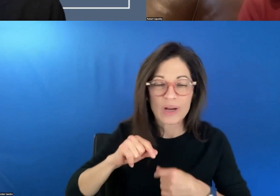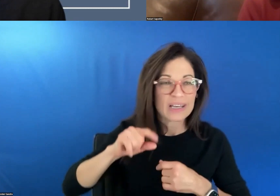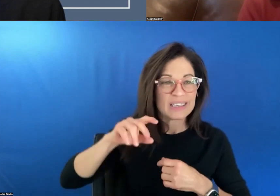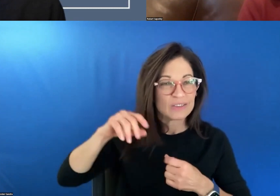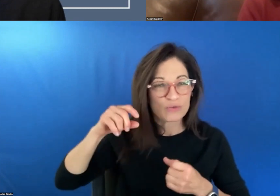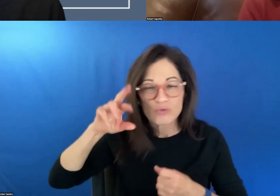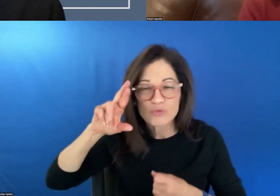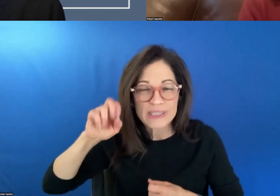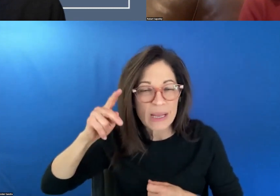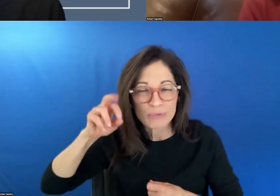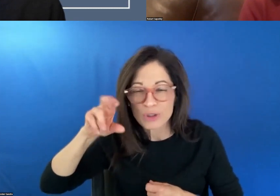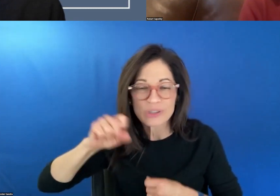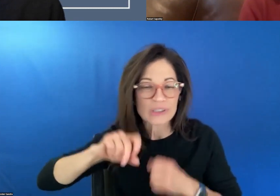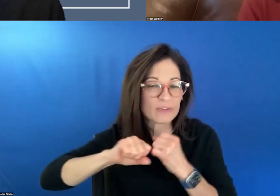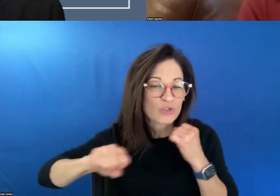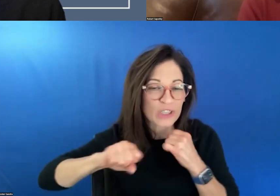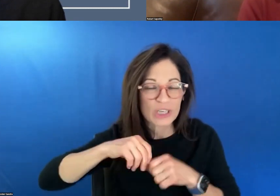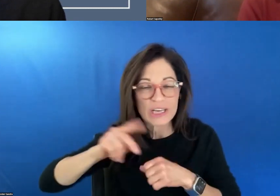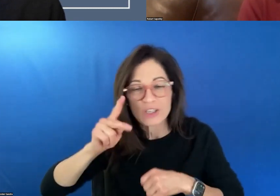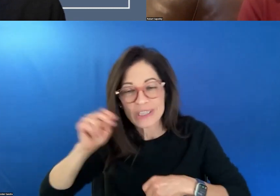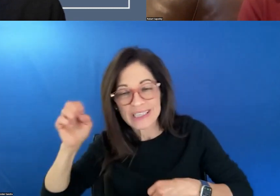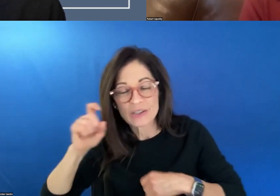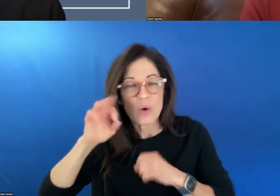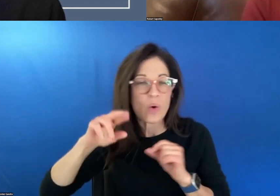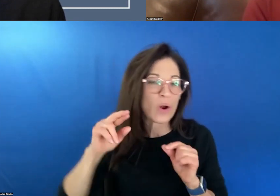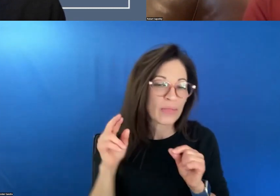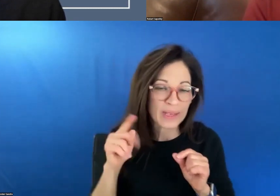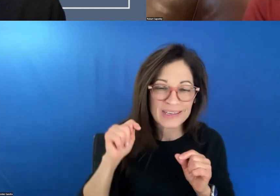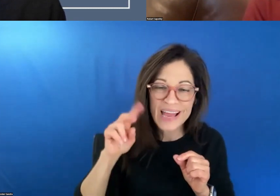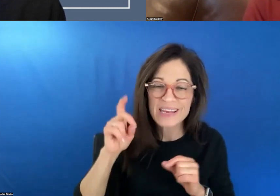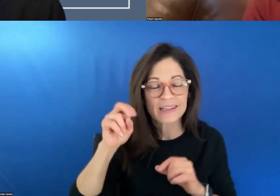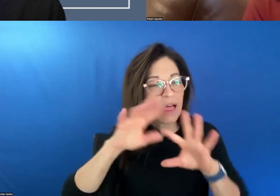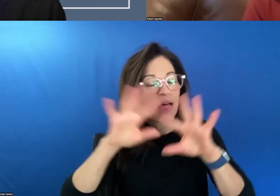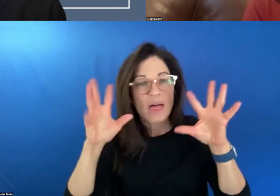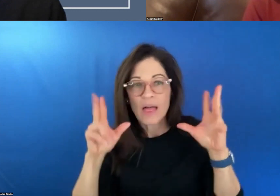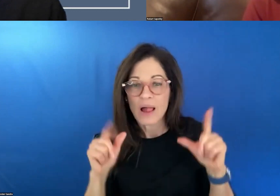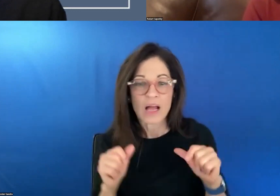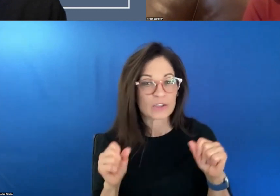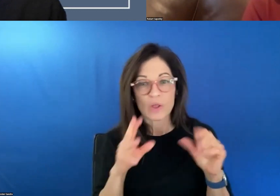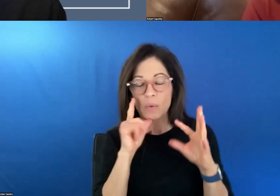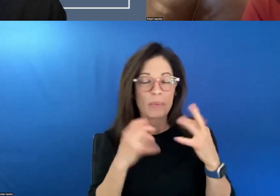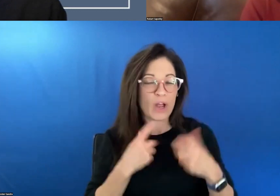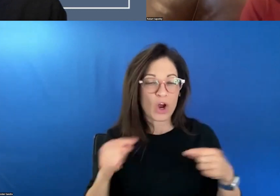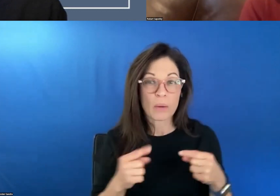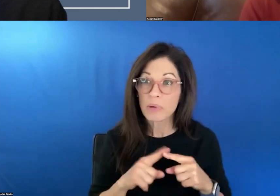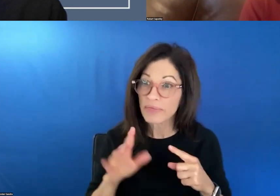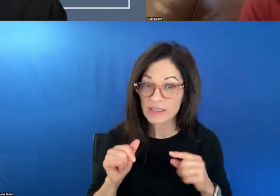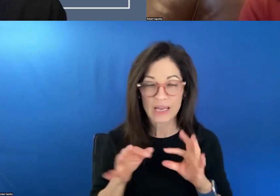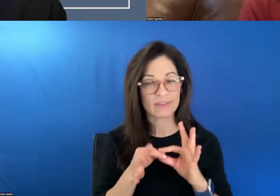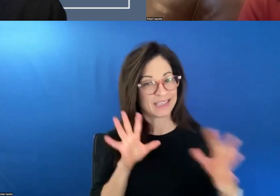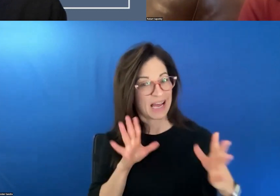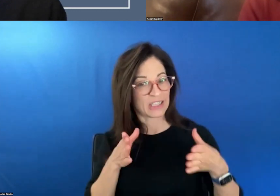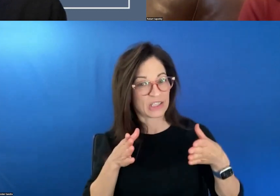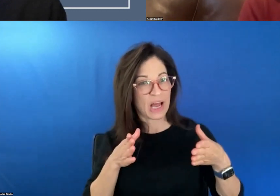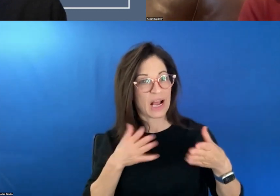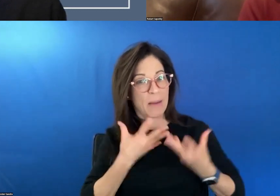or something, or setting off fire alarms. This is this sort of detached around for compassion that